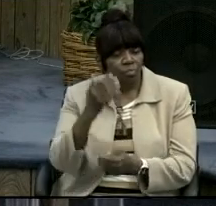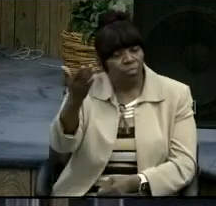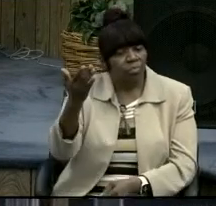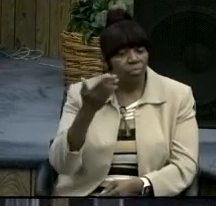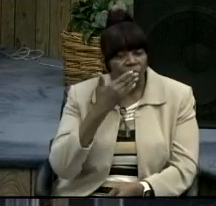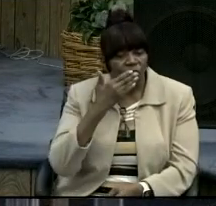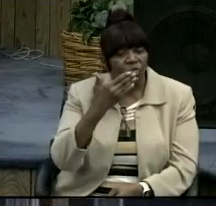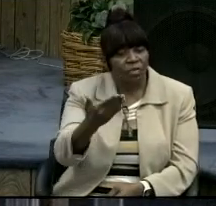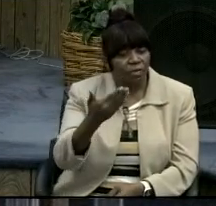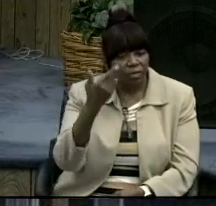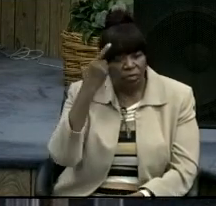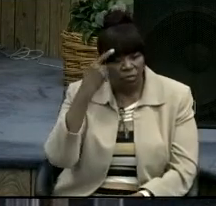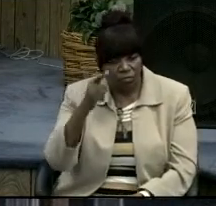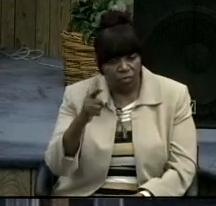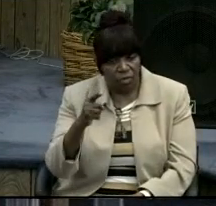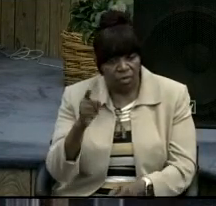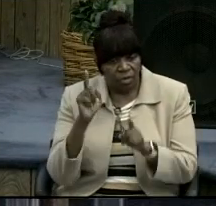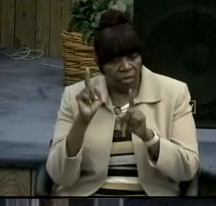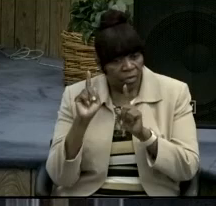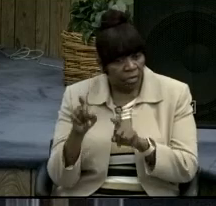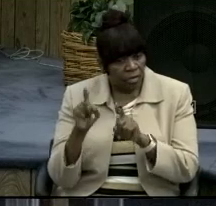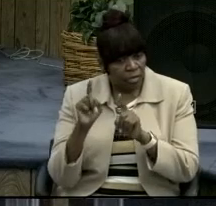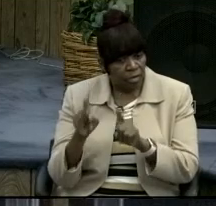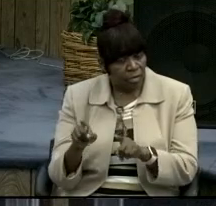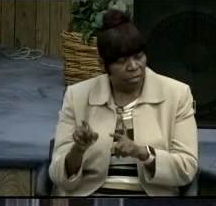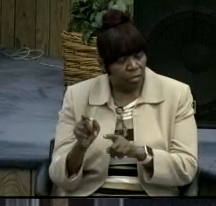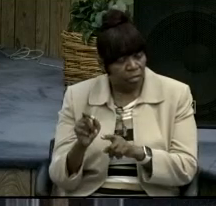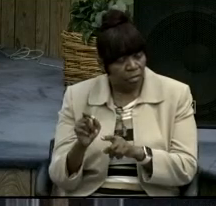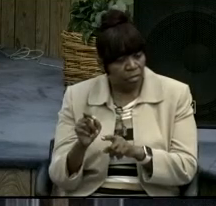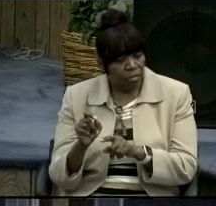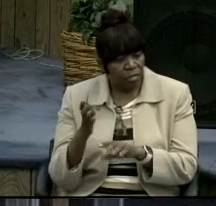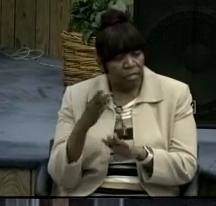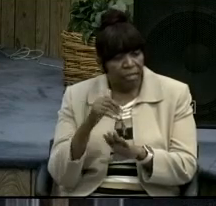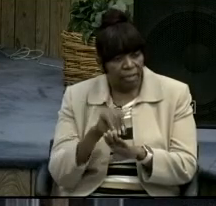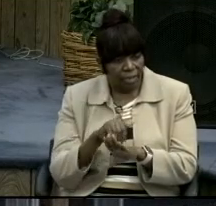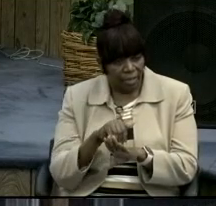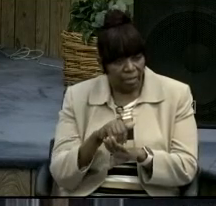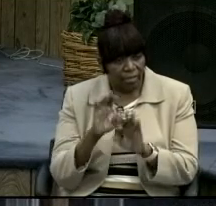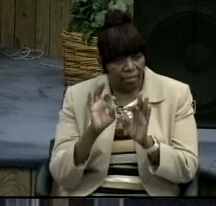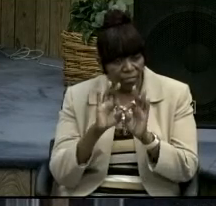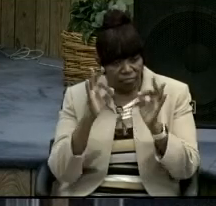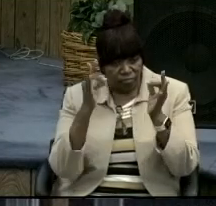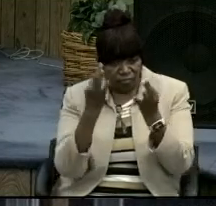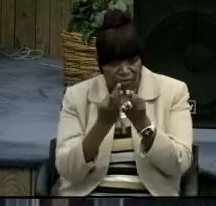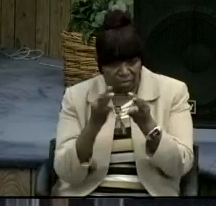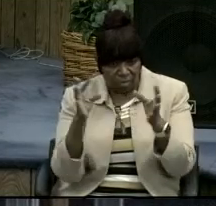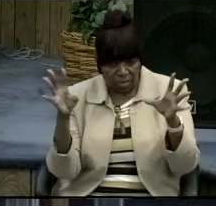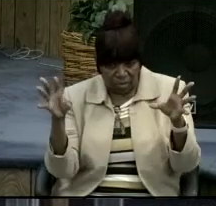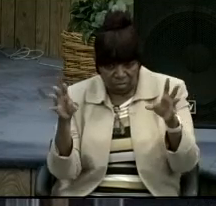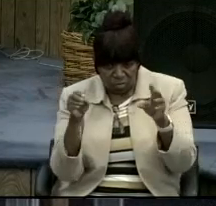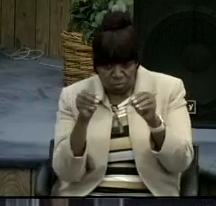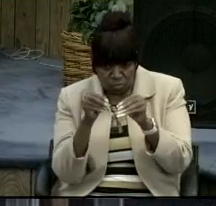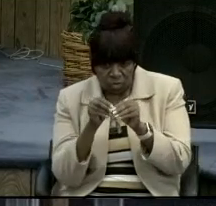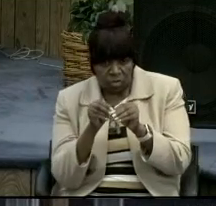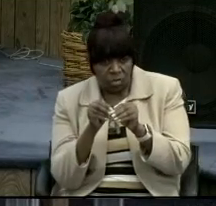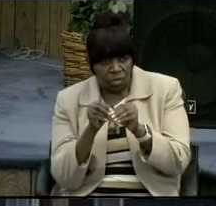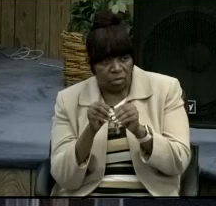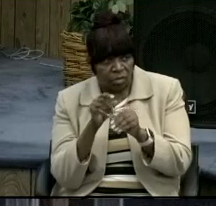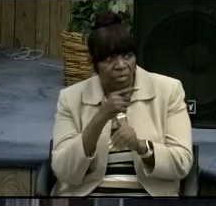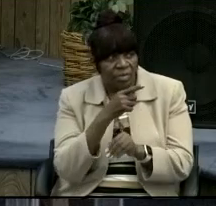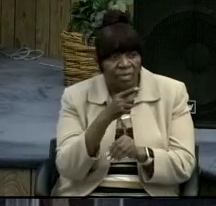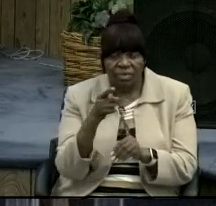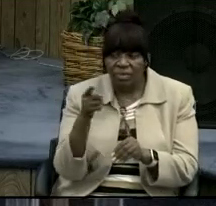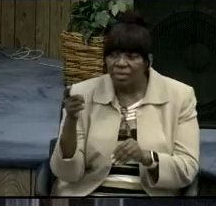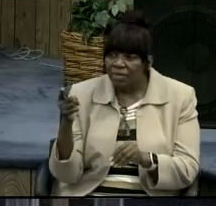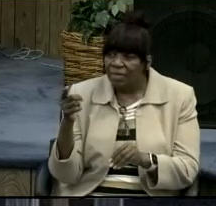you for attending. We had a strong attendance at our family meeting on last Sunday. And you know how I can tell? Not just